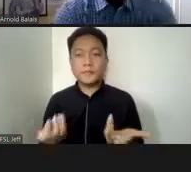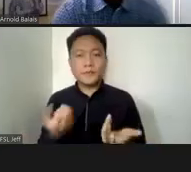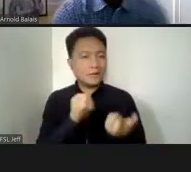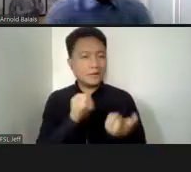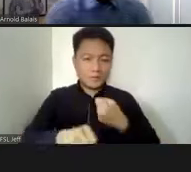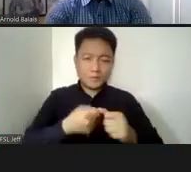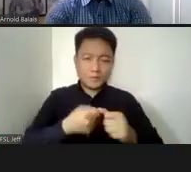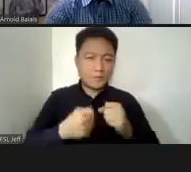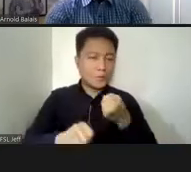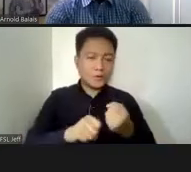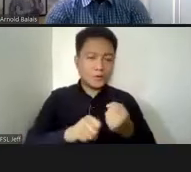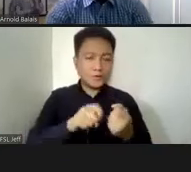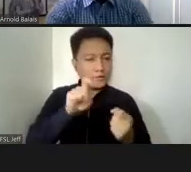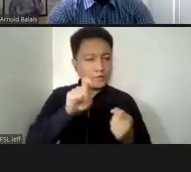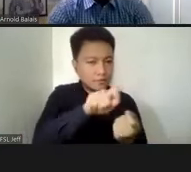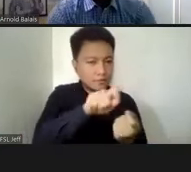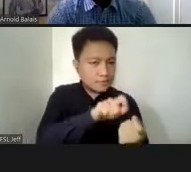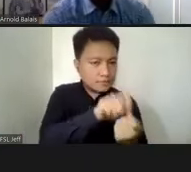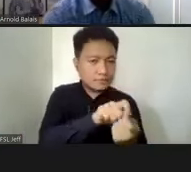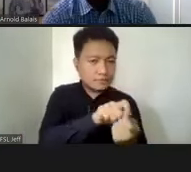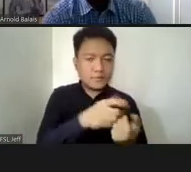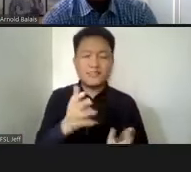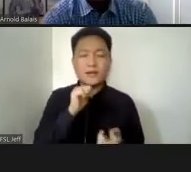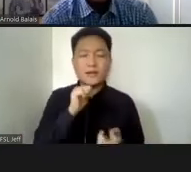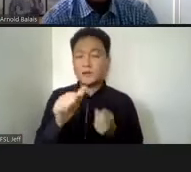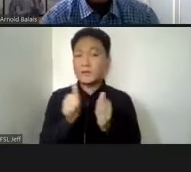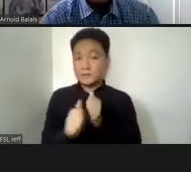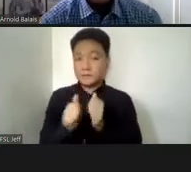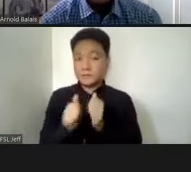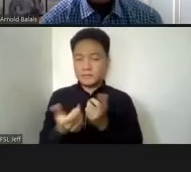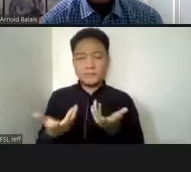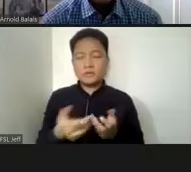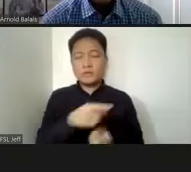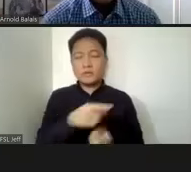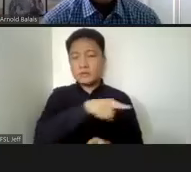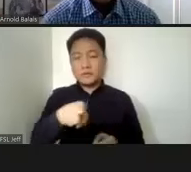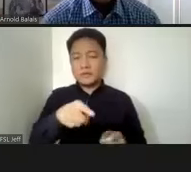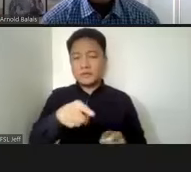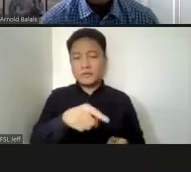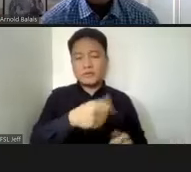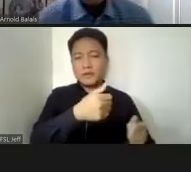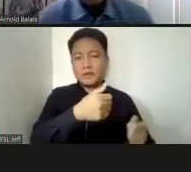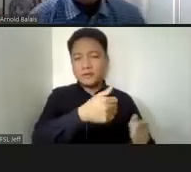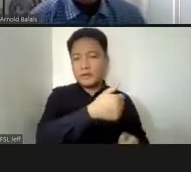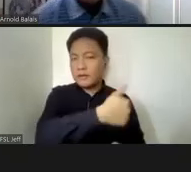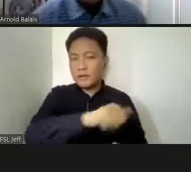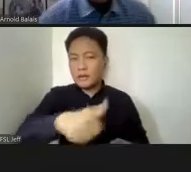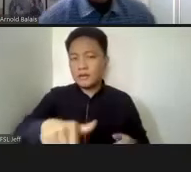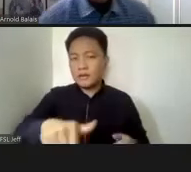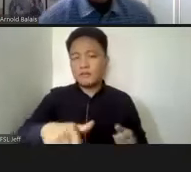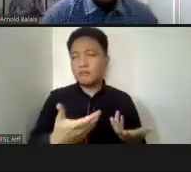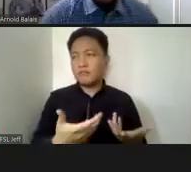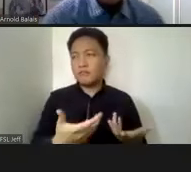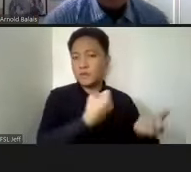isa lang yung workout mo. You really have to study what you need to develop and what you need to improve.